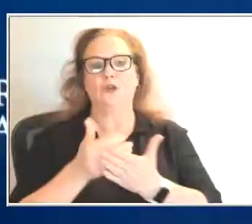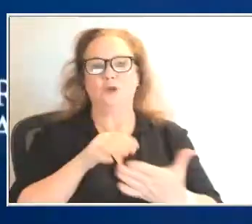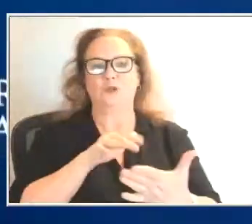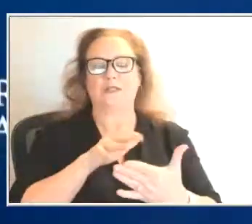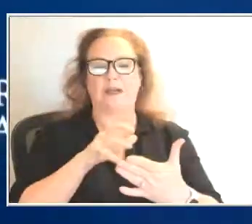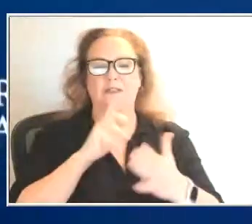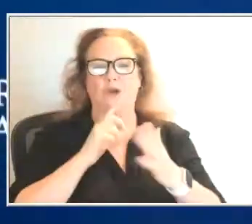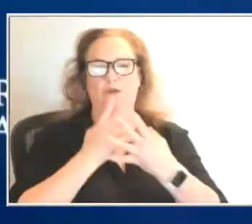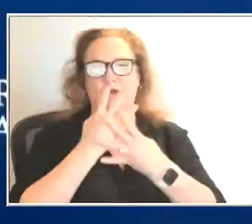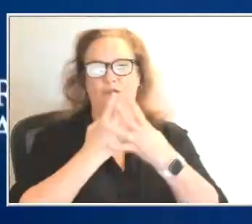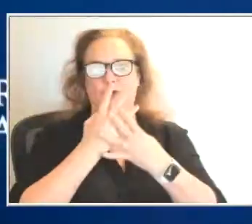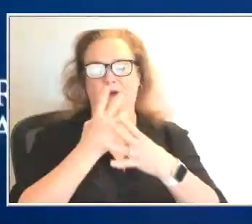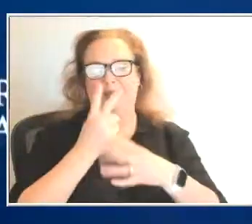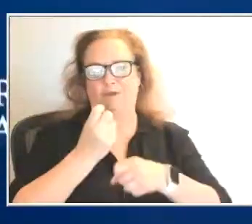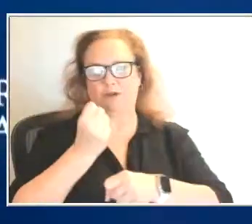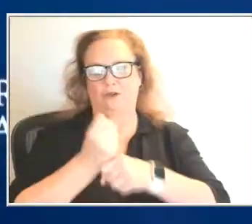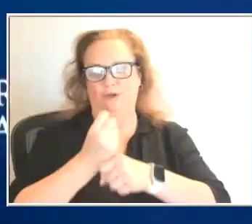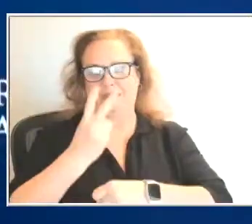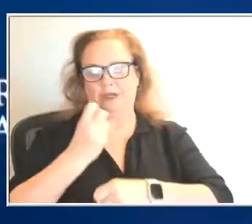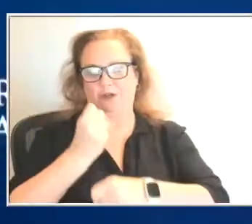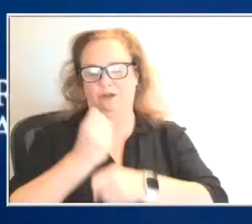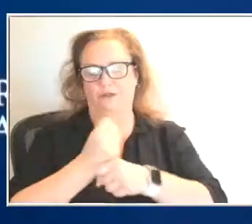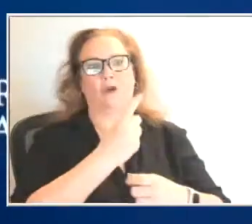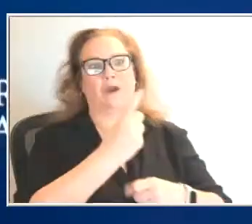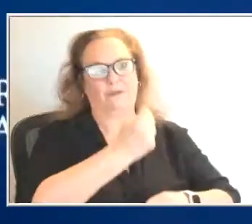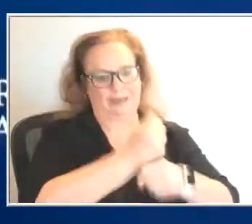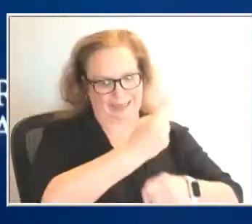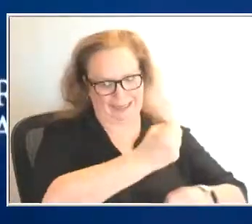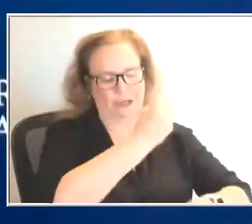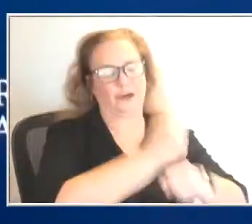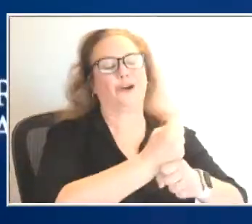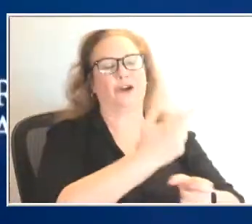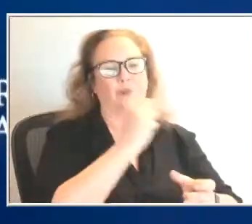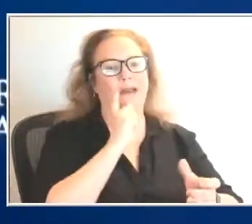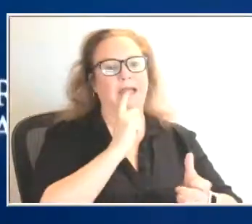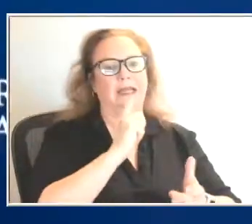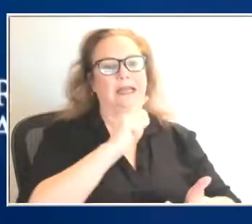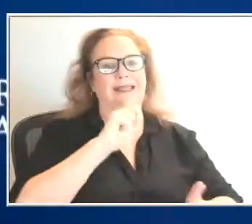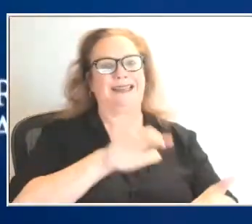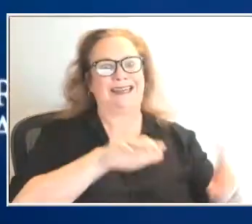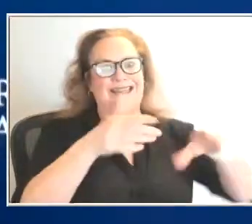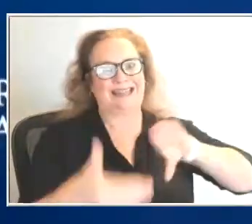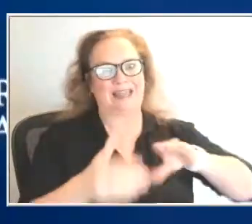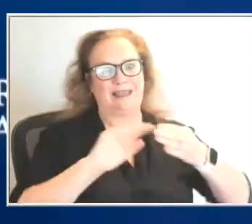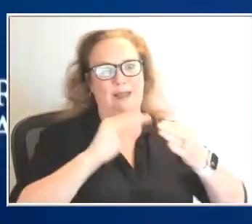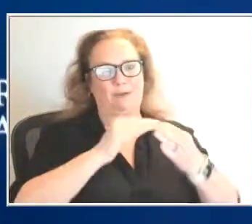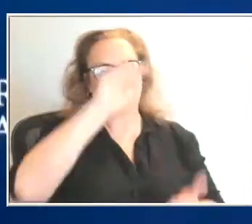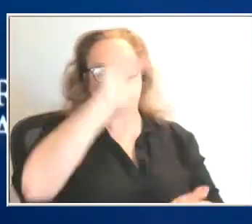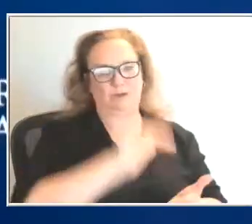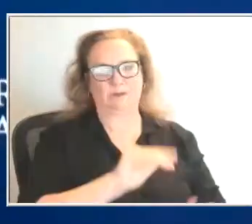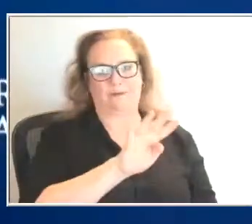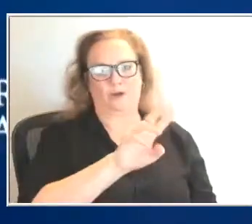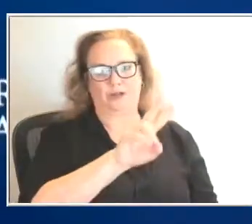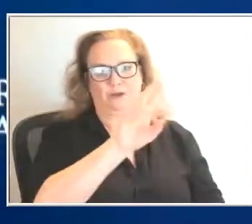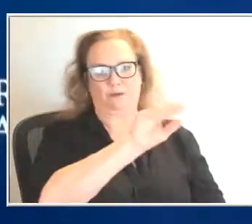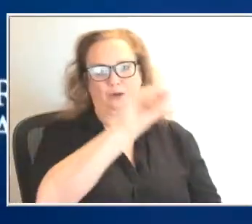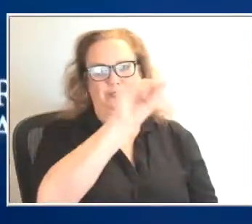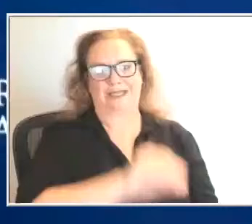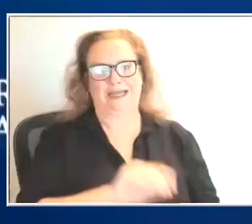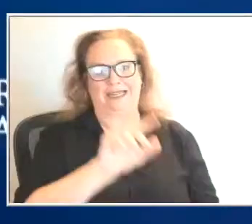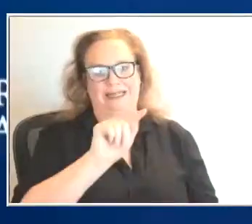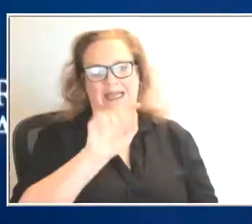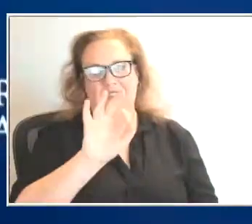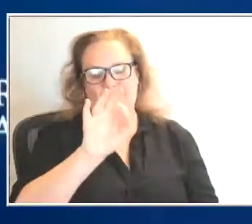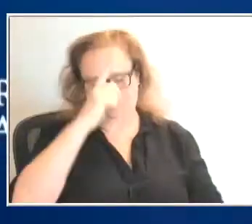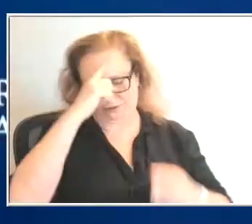screened every year beginning at age 40, breast cancer death rate decreases by up to 42%. And the task force agrees